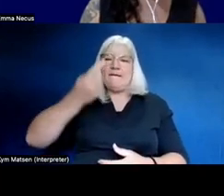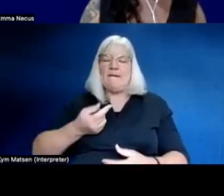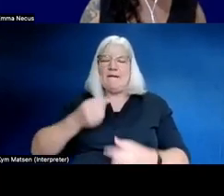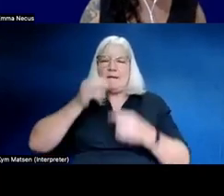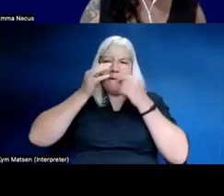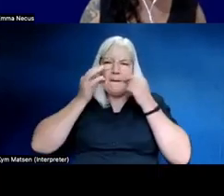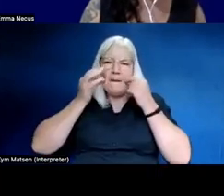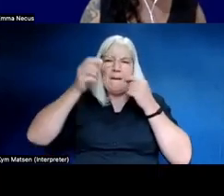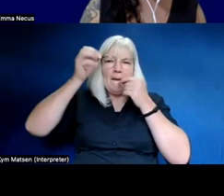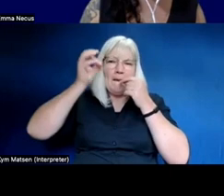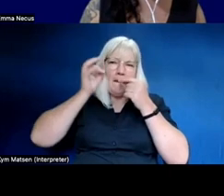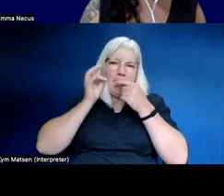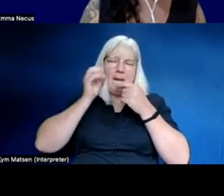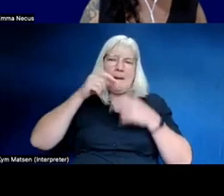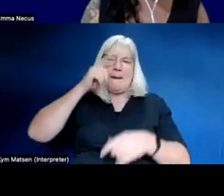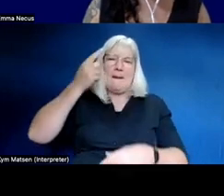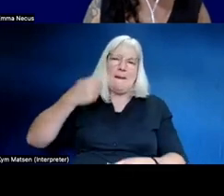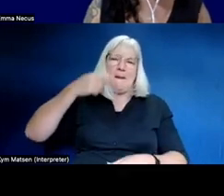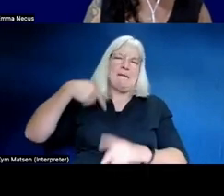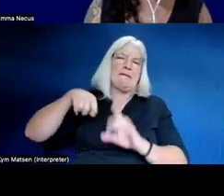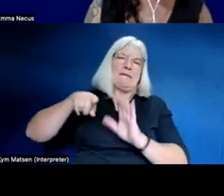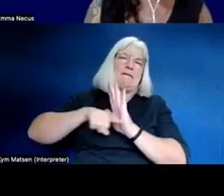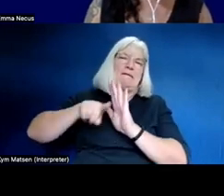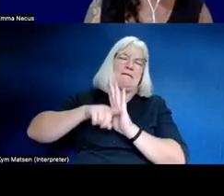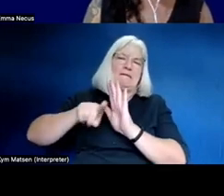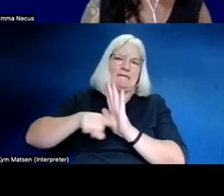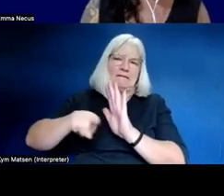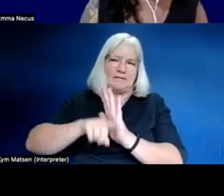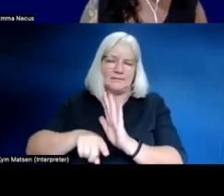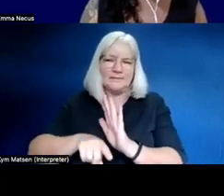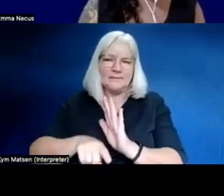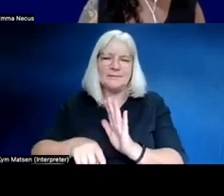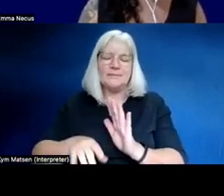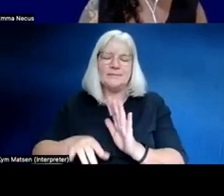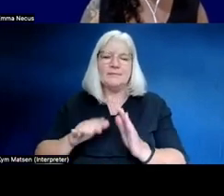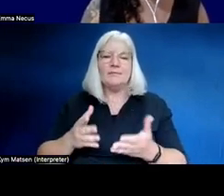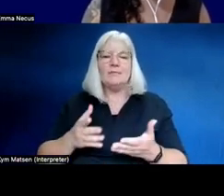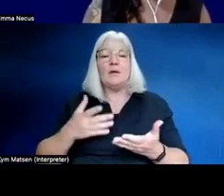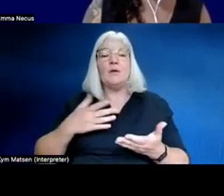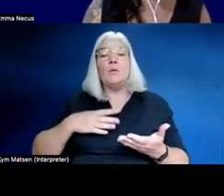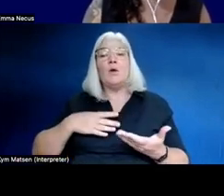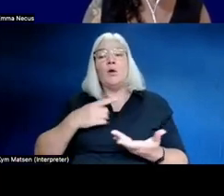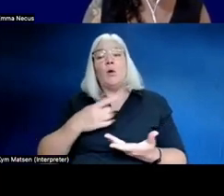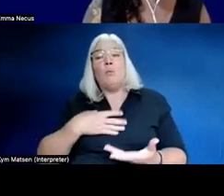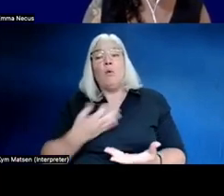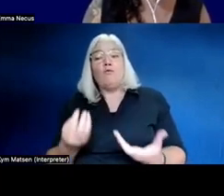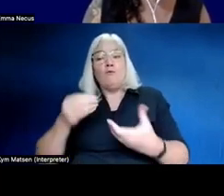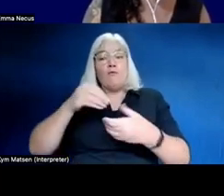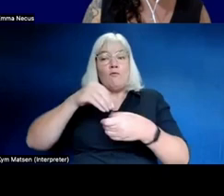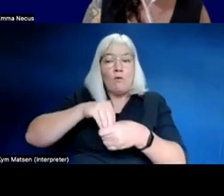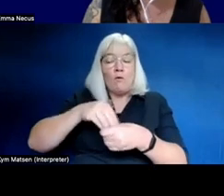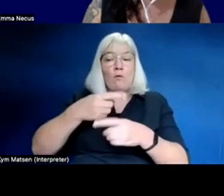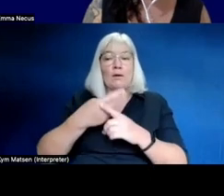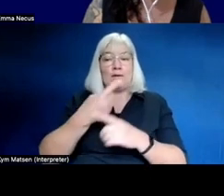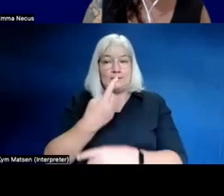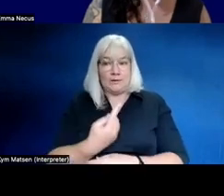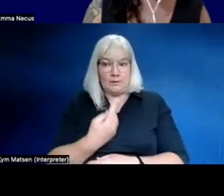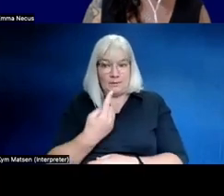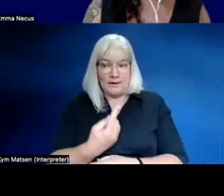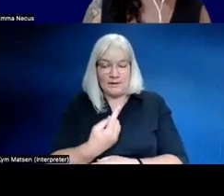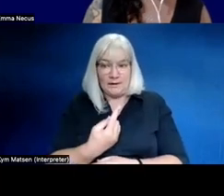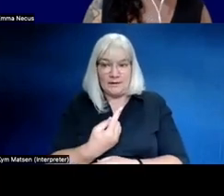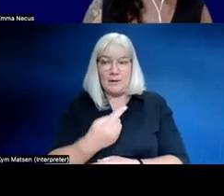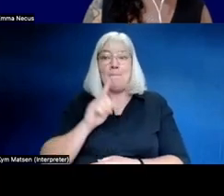used to hold that tube in place. And we want to increase her participation independence, but not at the cost of her